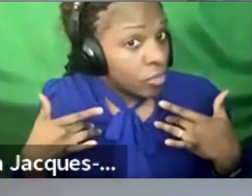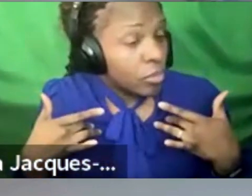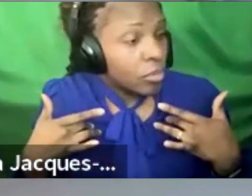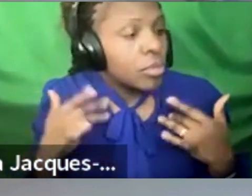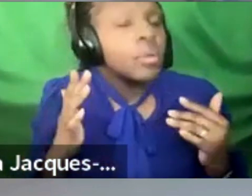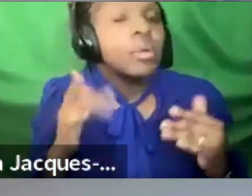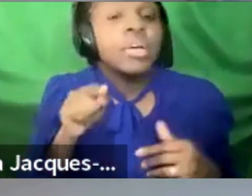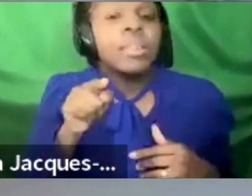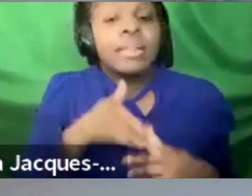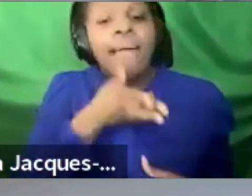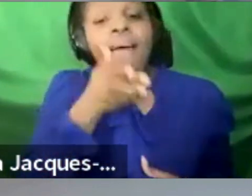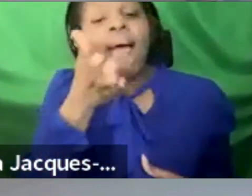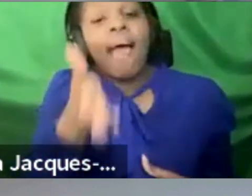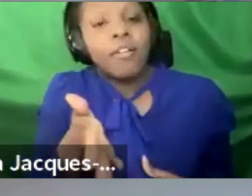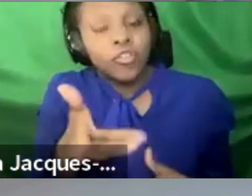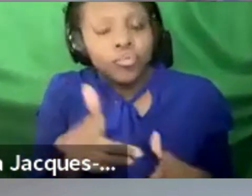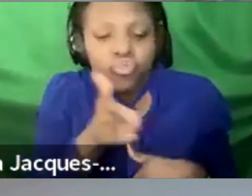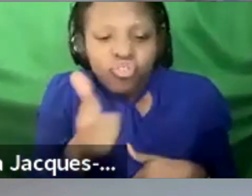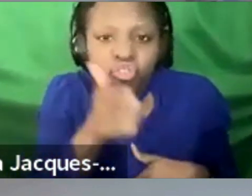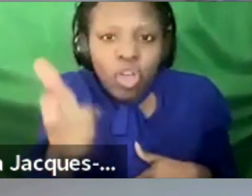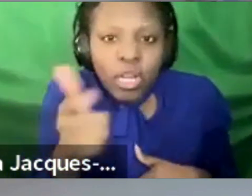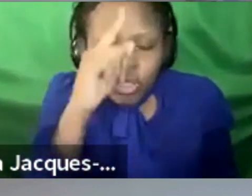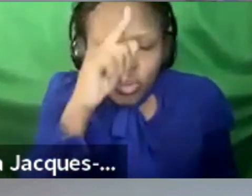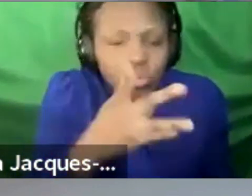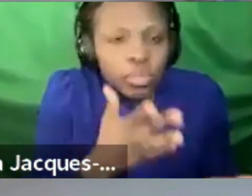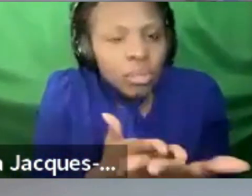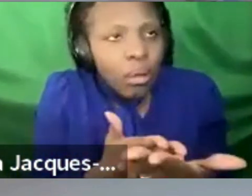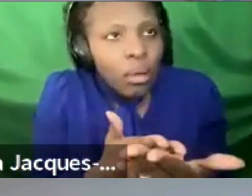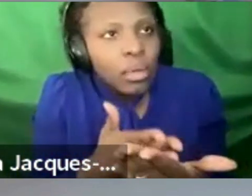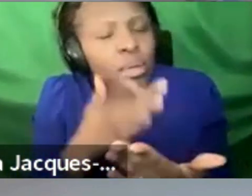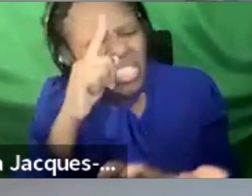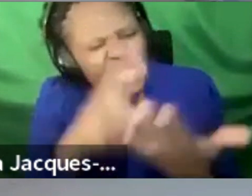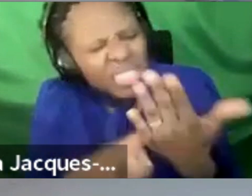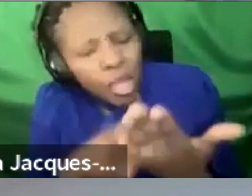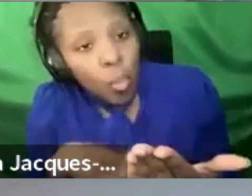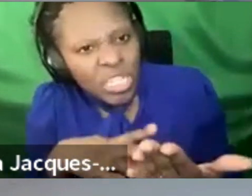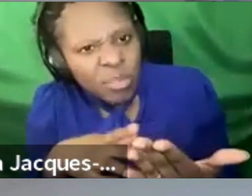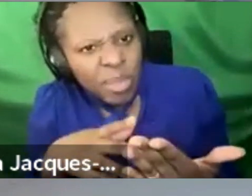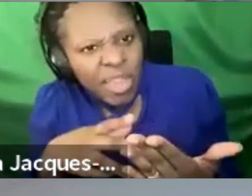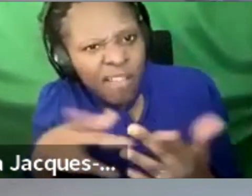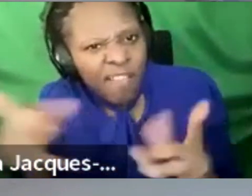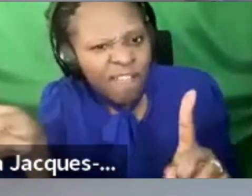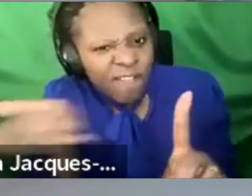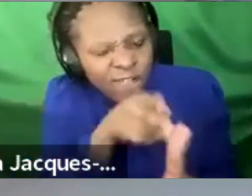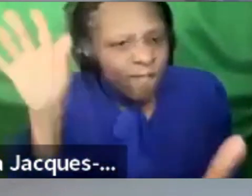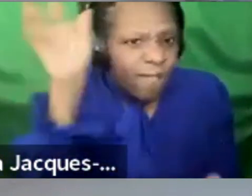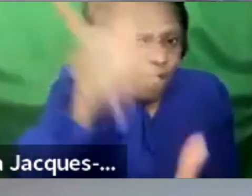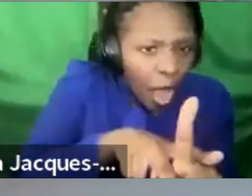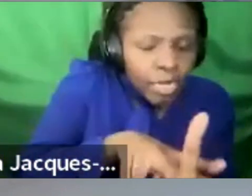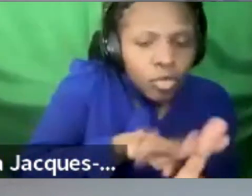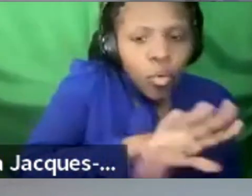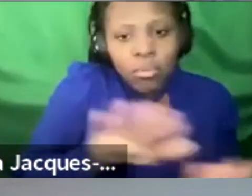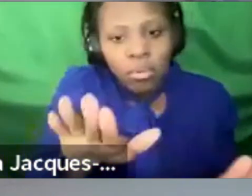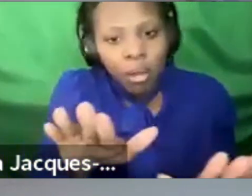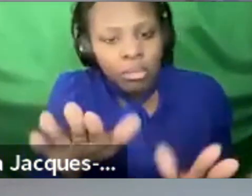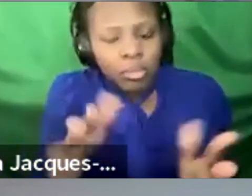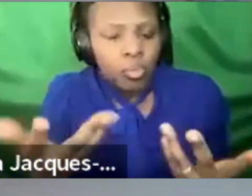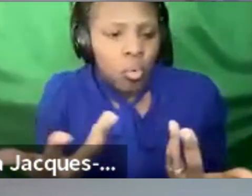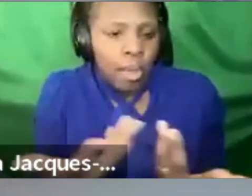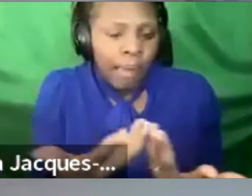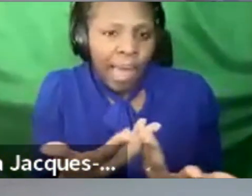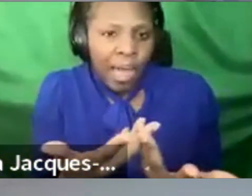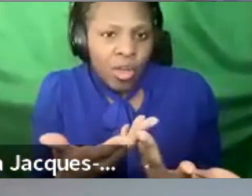on this journey of deciding whether to be a violent person or not, and under what circumstances violence